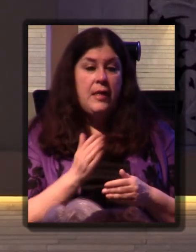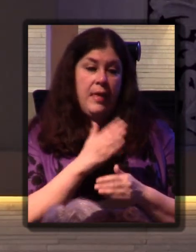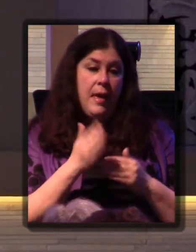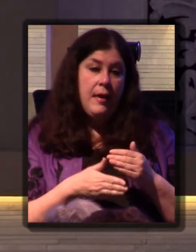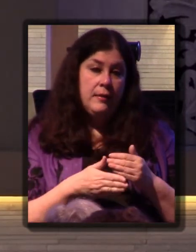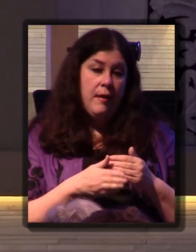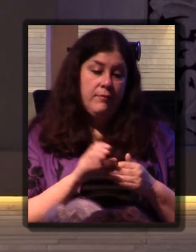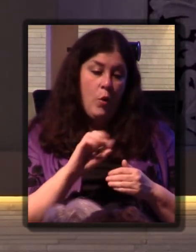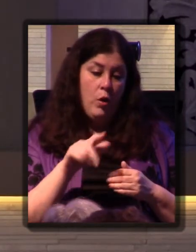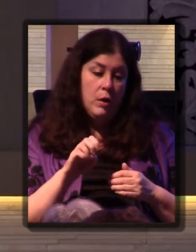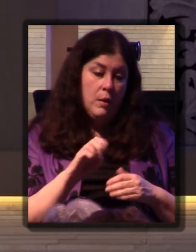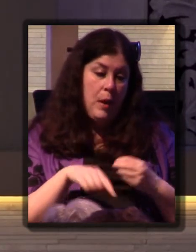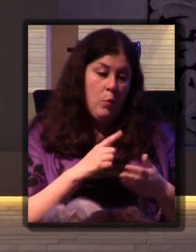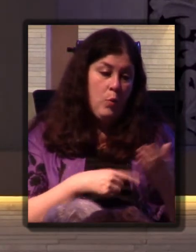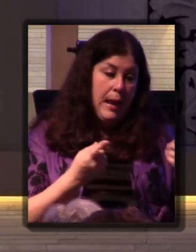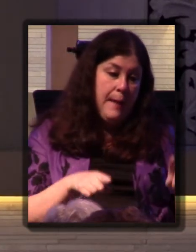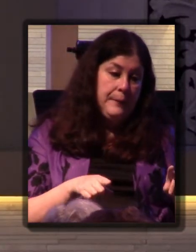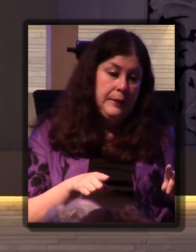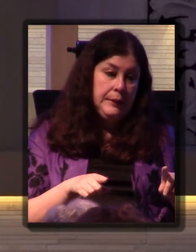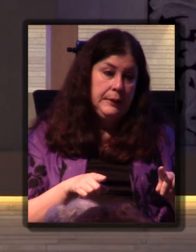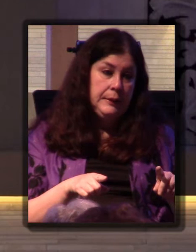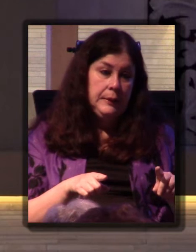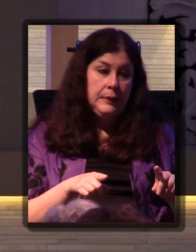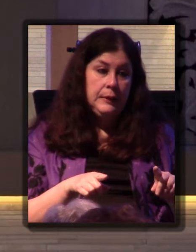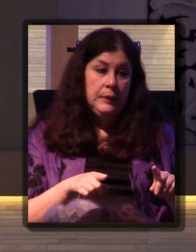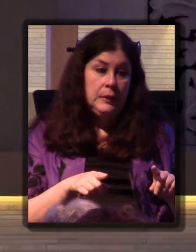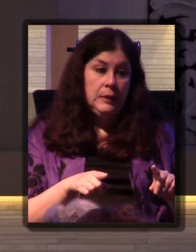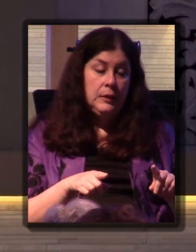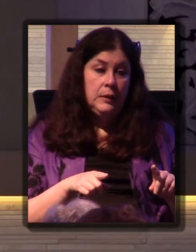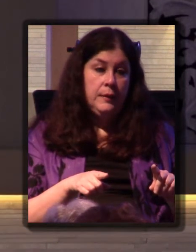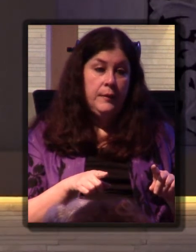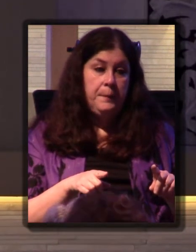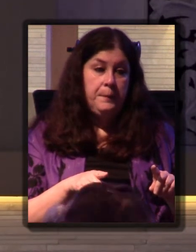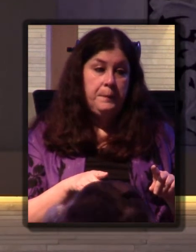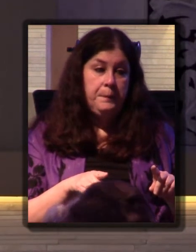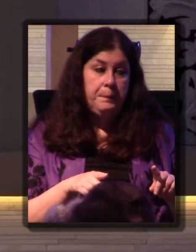comes at the tail of the oracle about what was going to happen